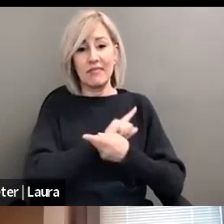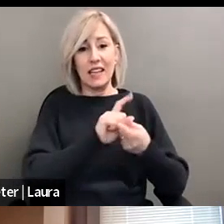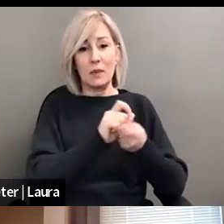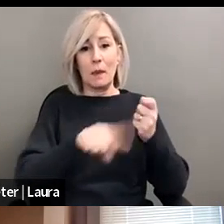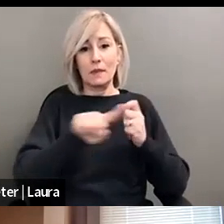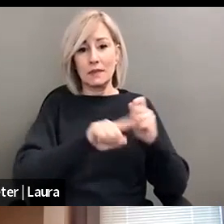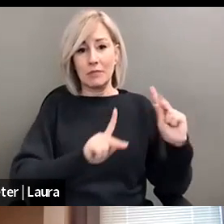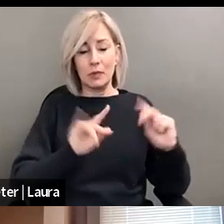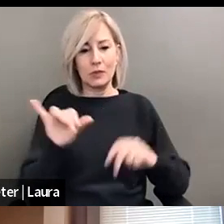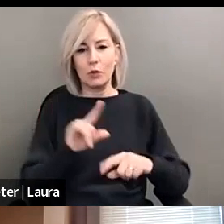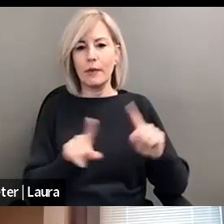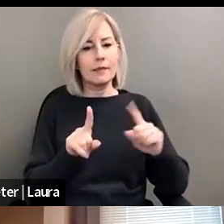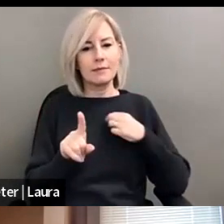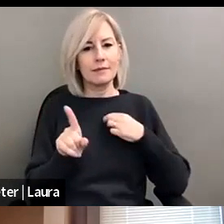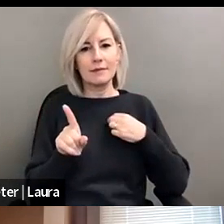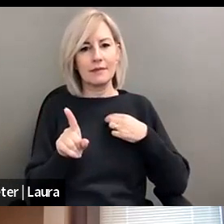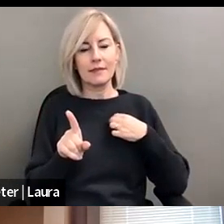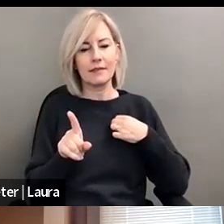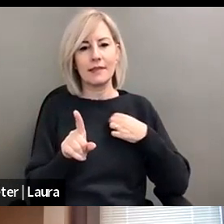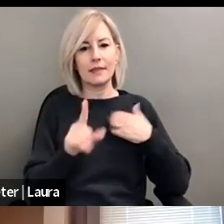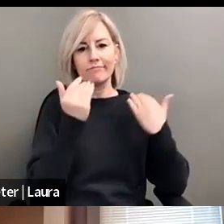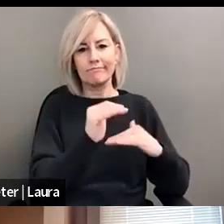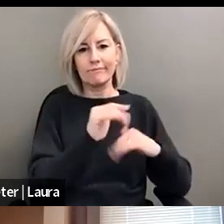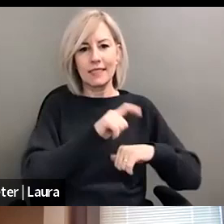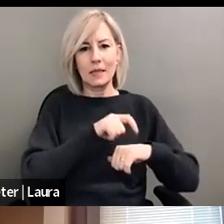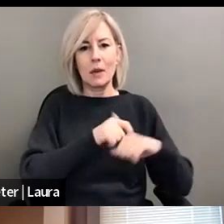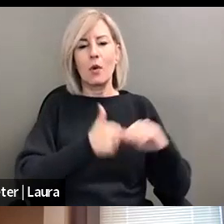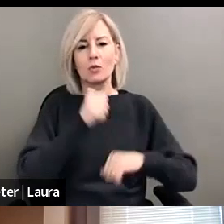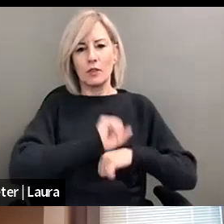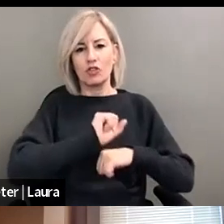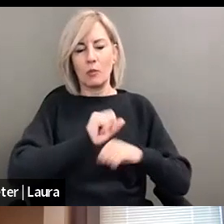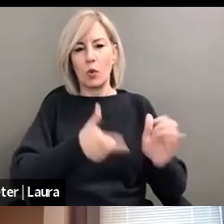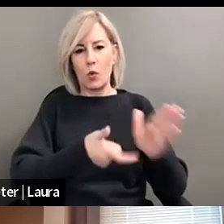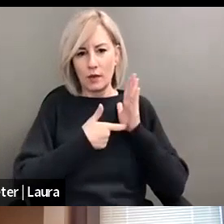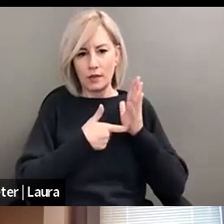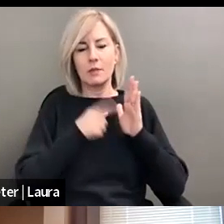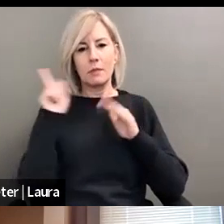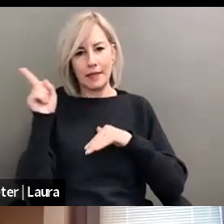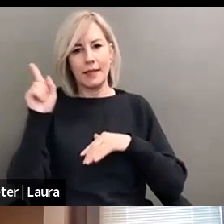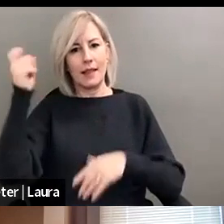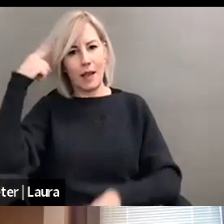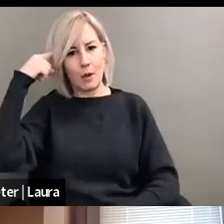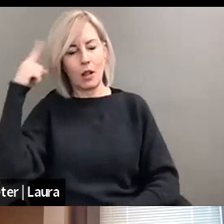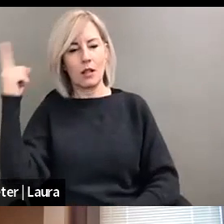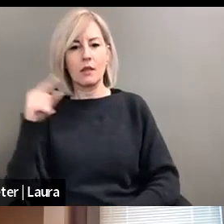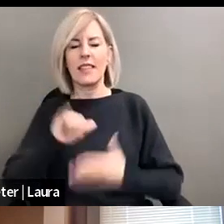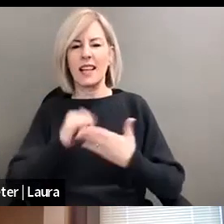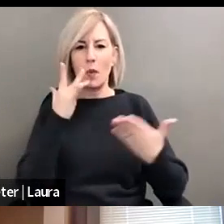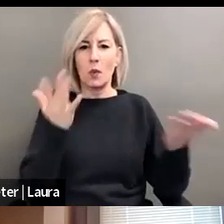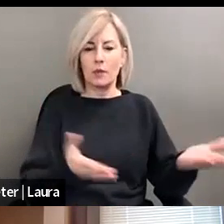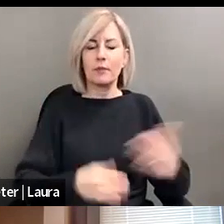but they only have, so much time, and the majority of their job requires them to be at the Capitol. So that's why we're